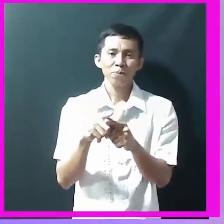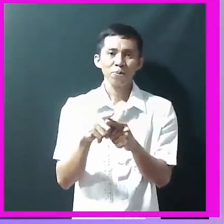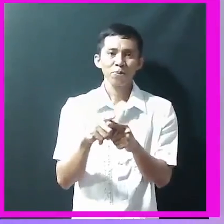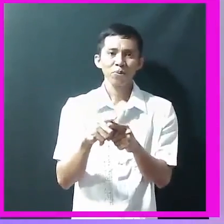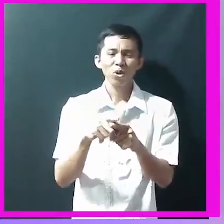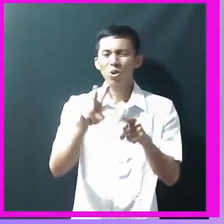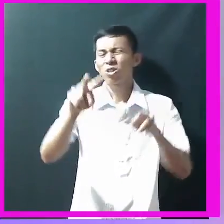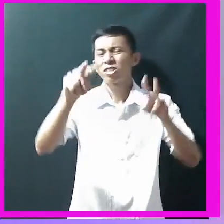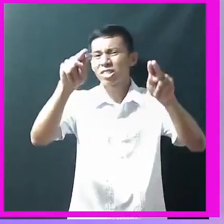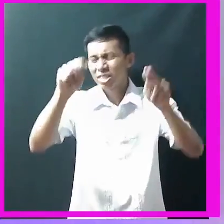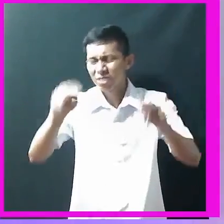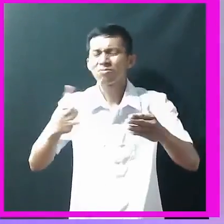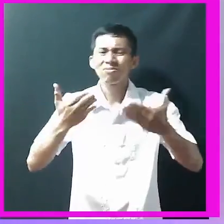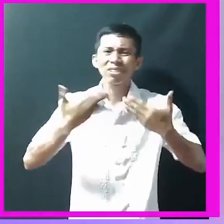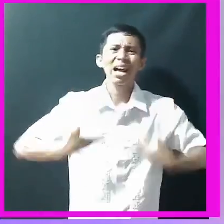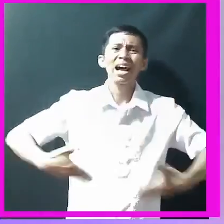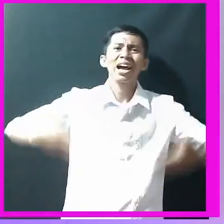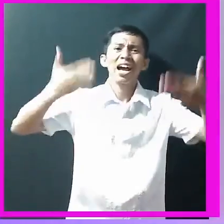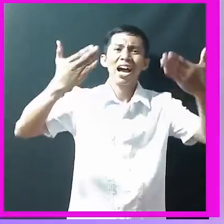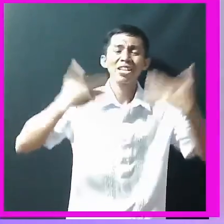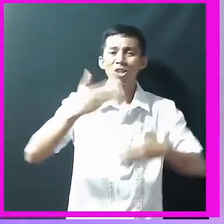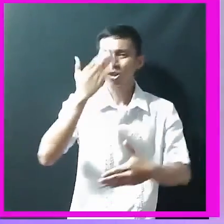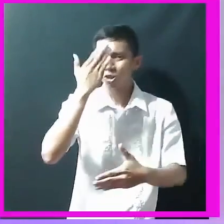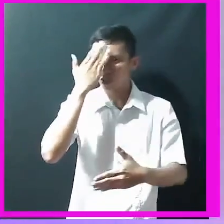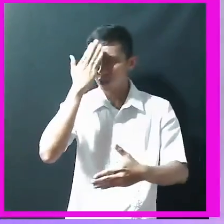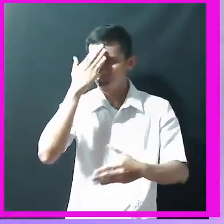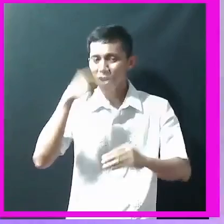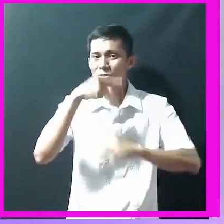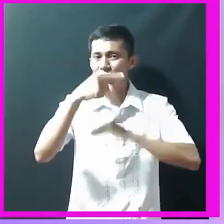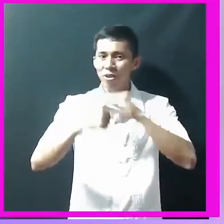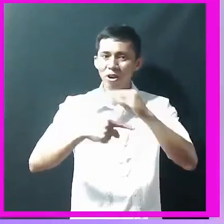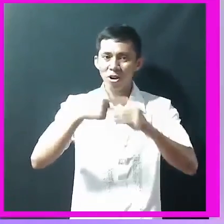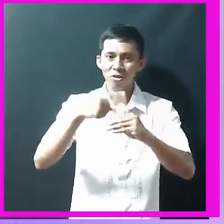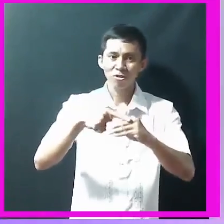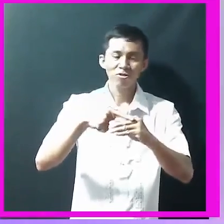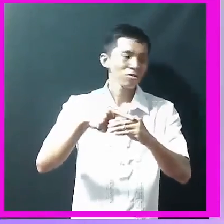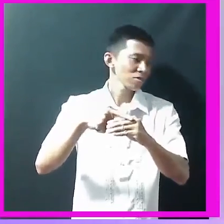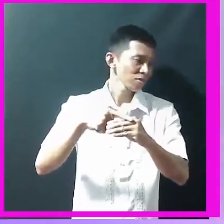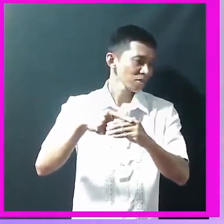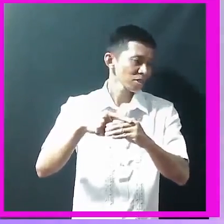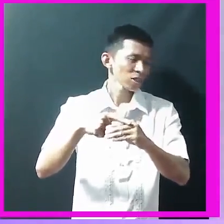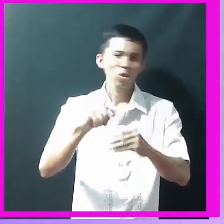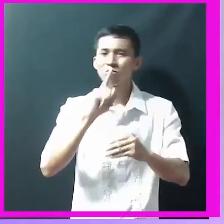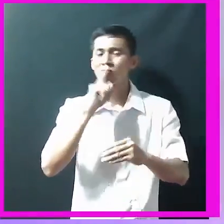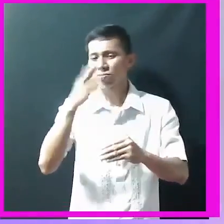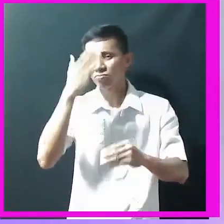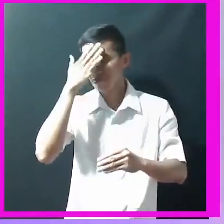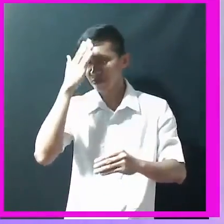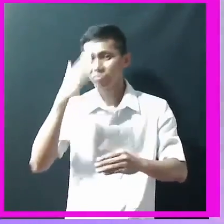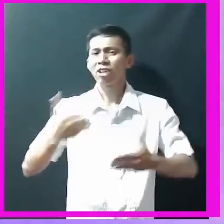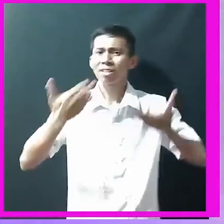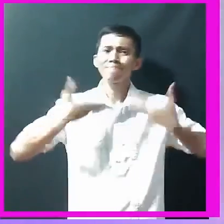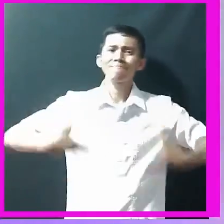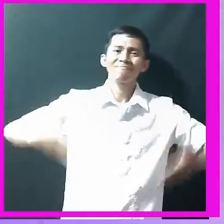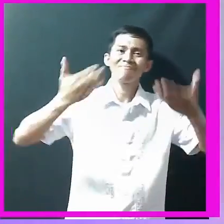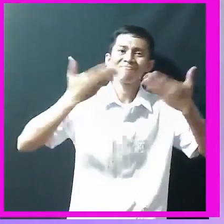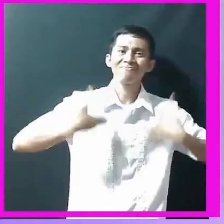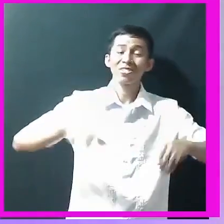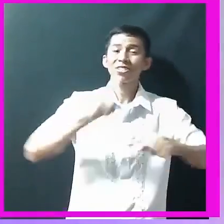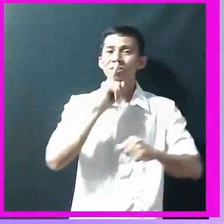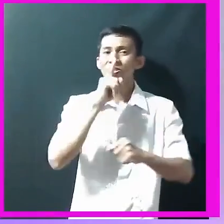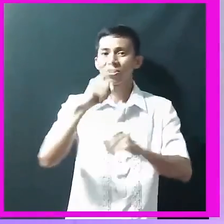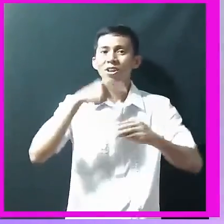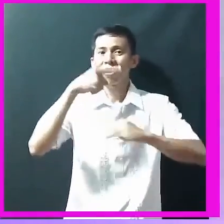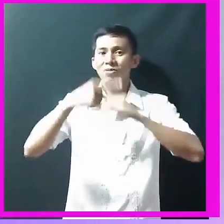you must glad and be glad that you know about yourself. You must be glad that you know the